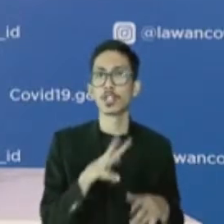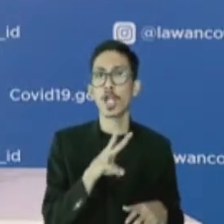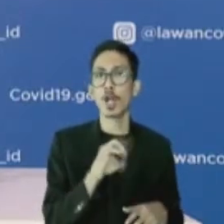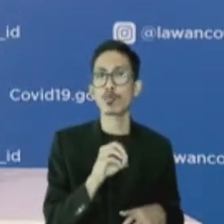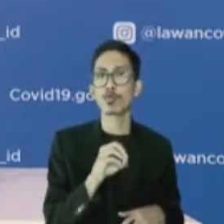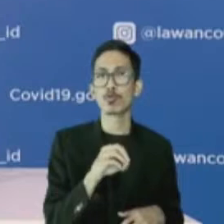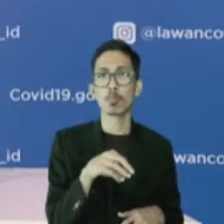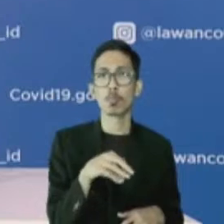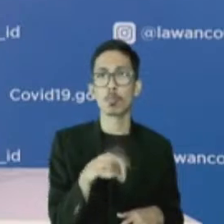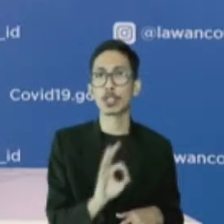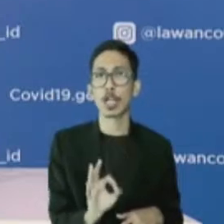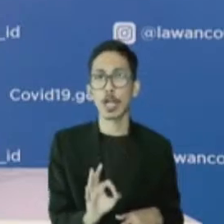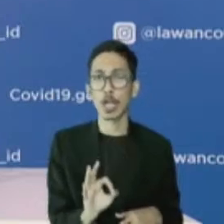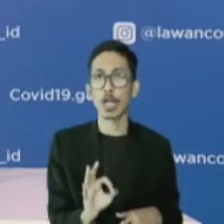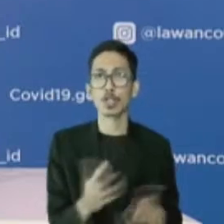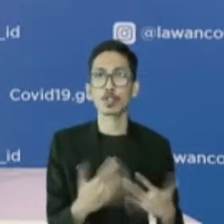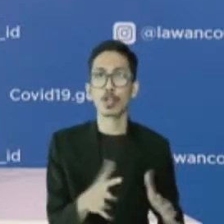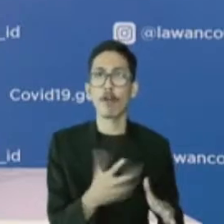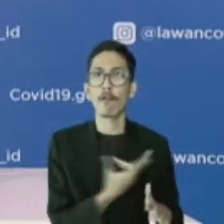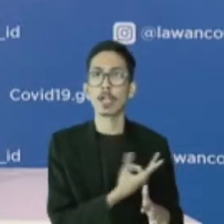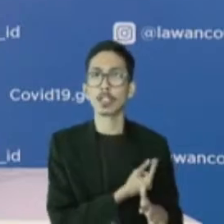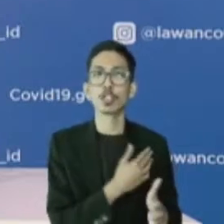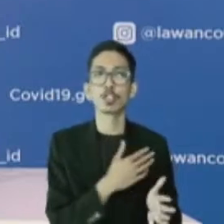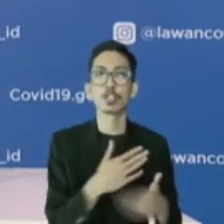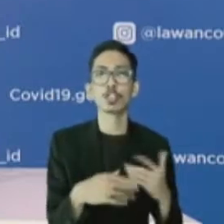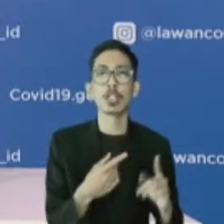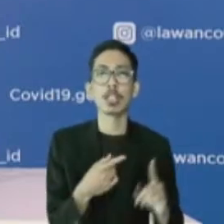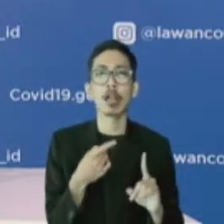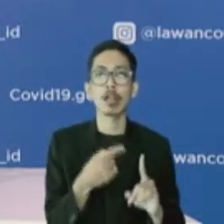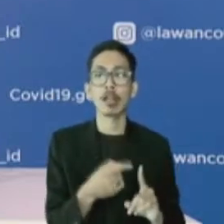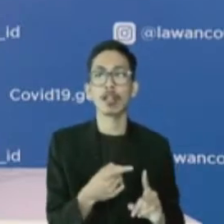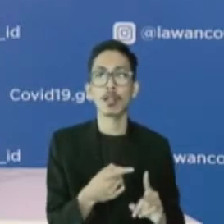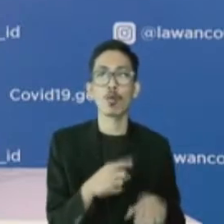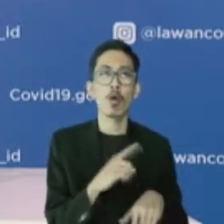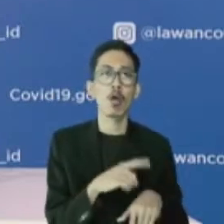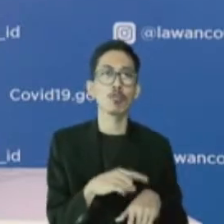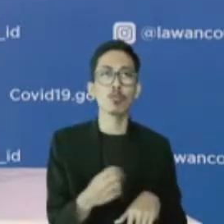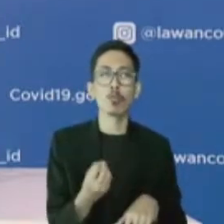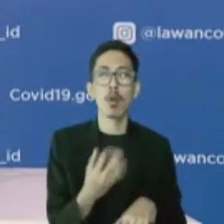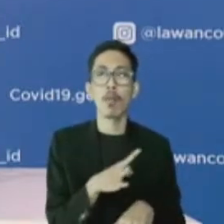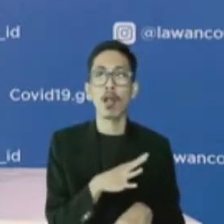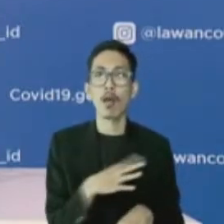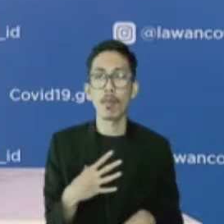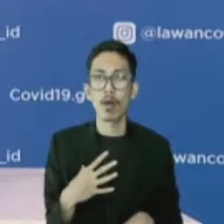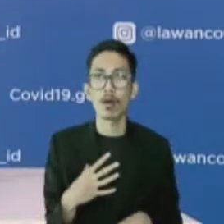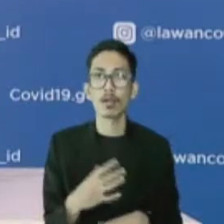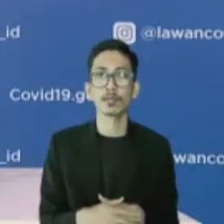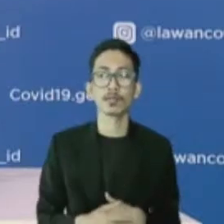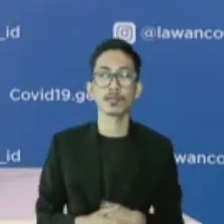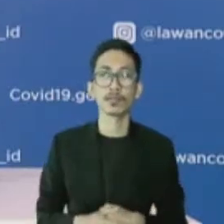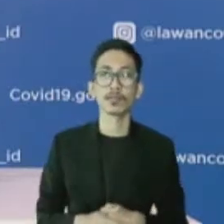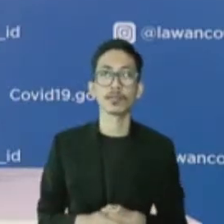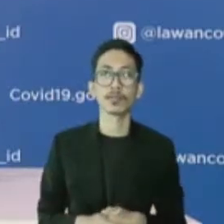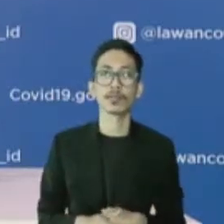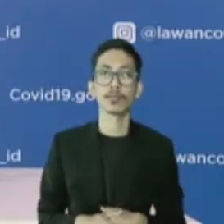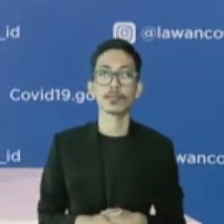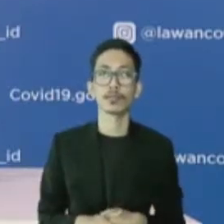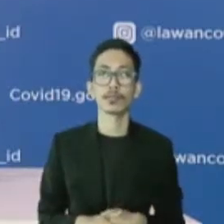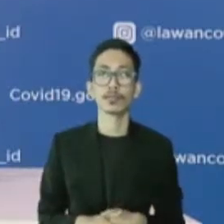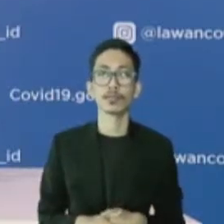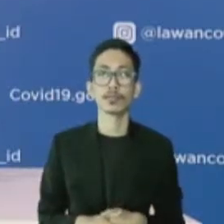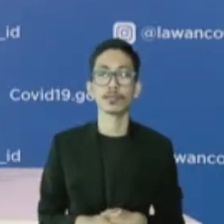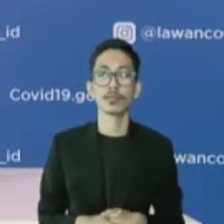target population receiving their second shot. To what extent do you think natural immunity or herd